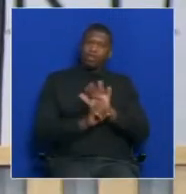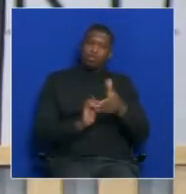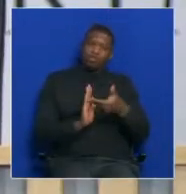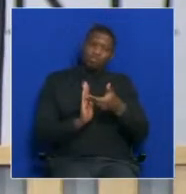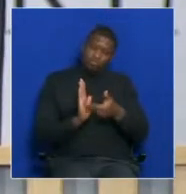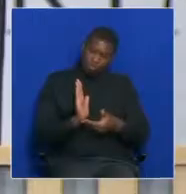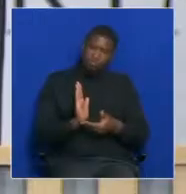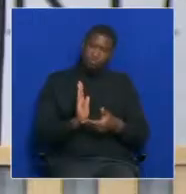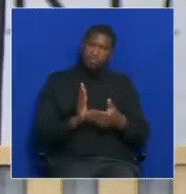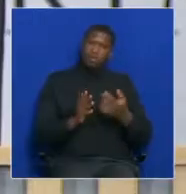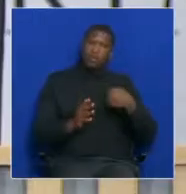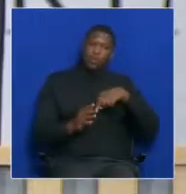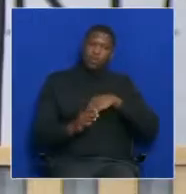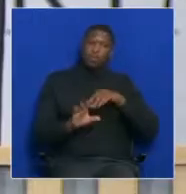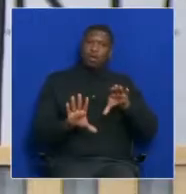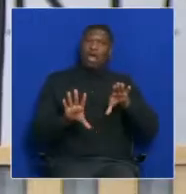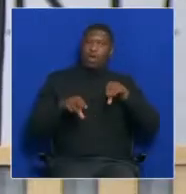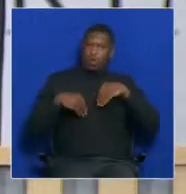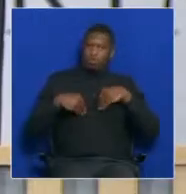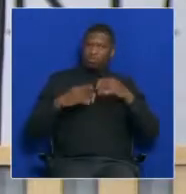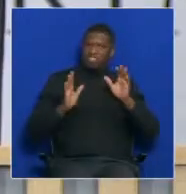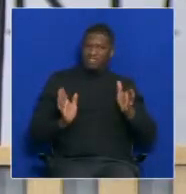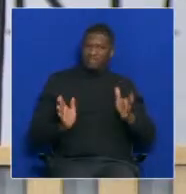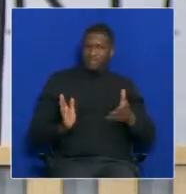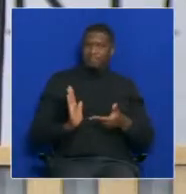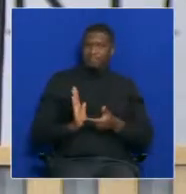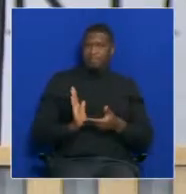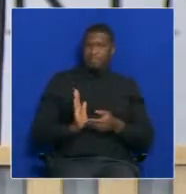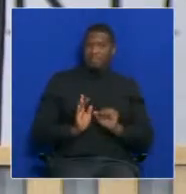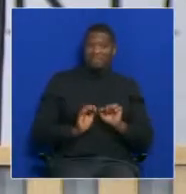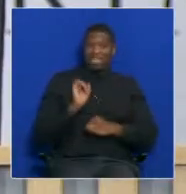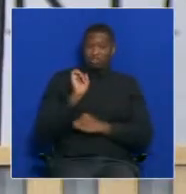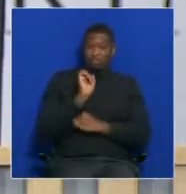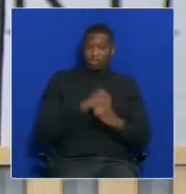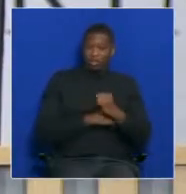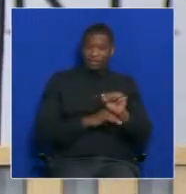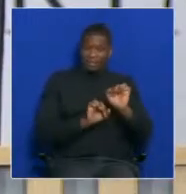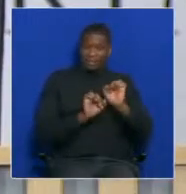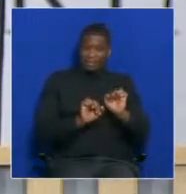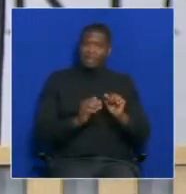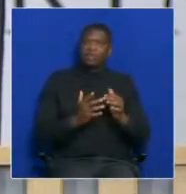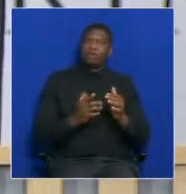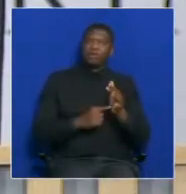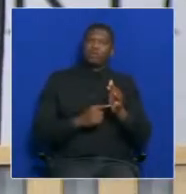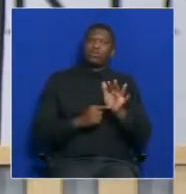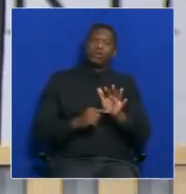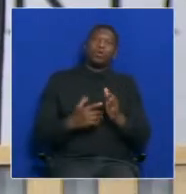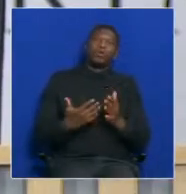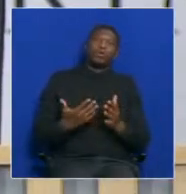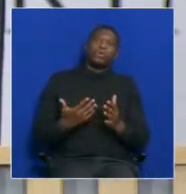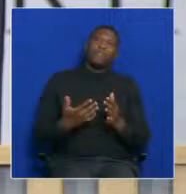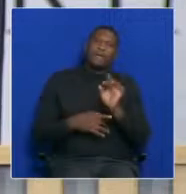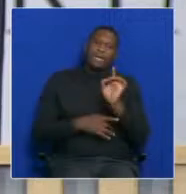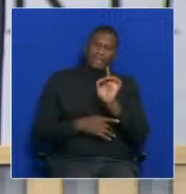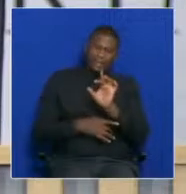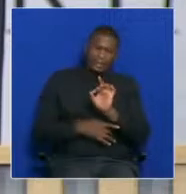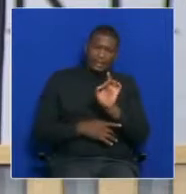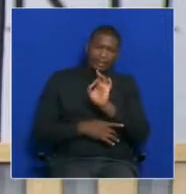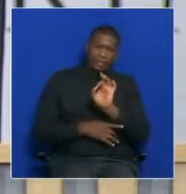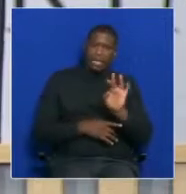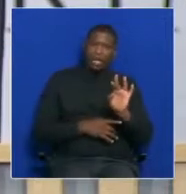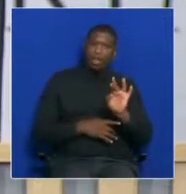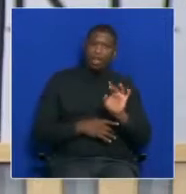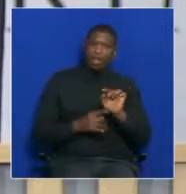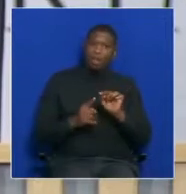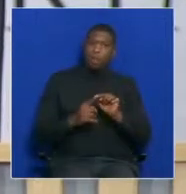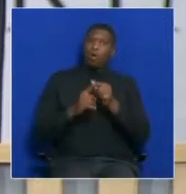a policy of the unit. The framework contemplated a single designated intake point together